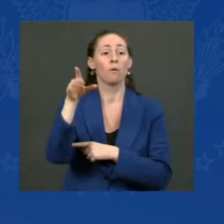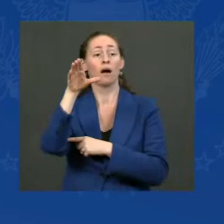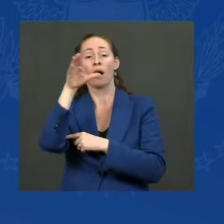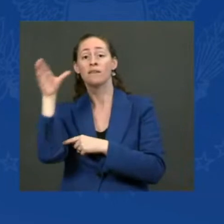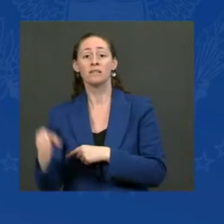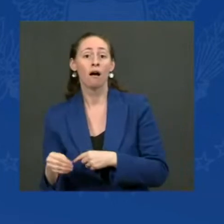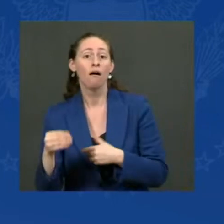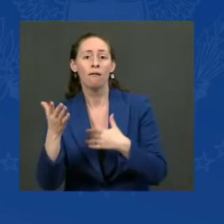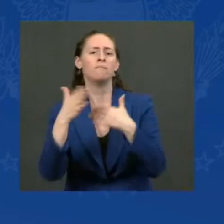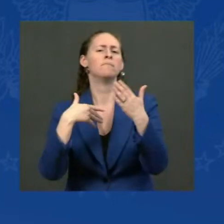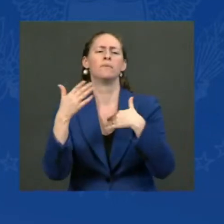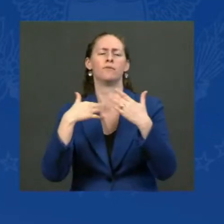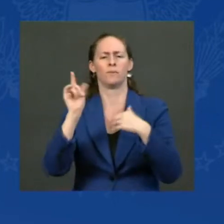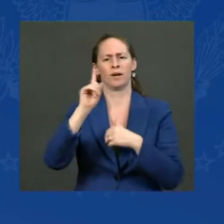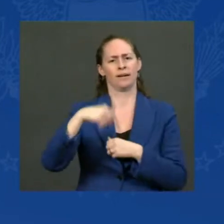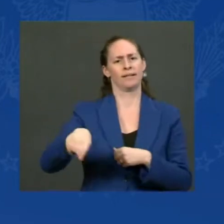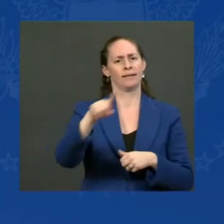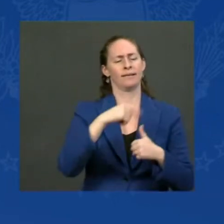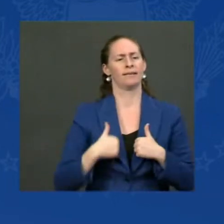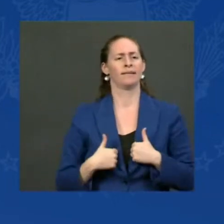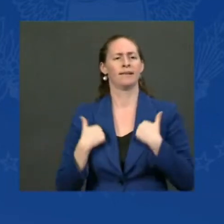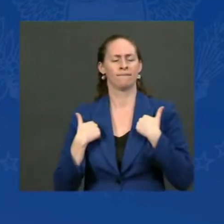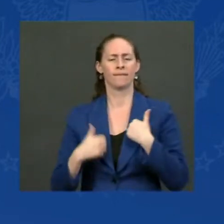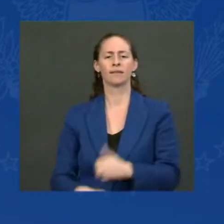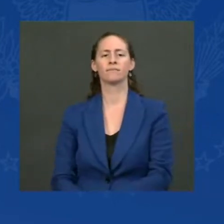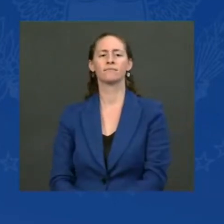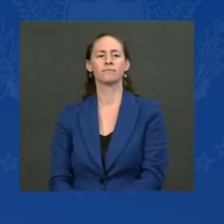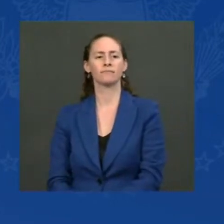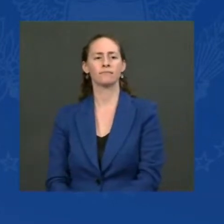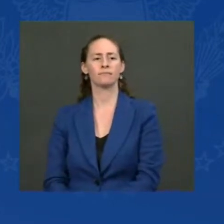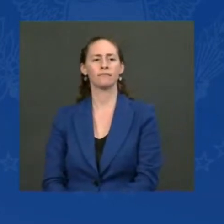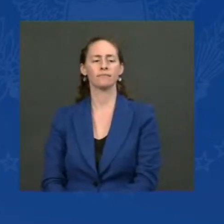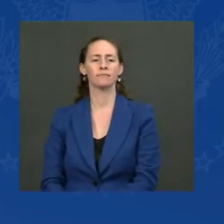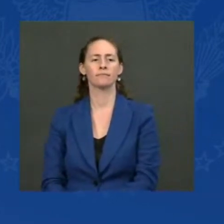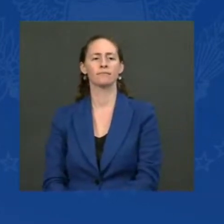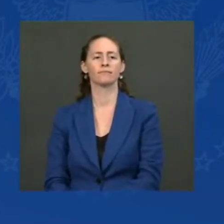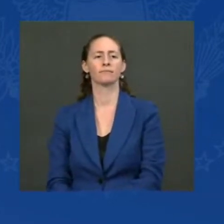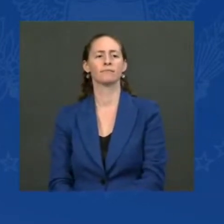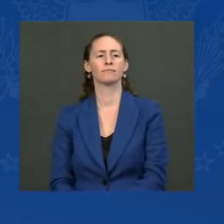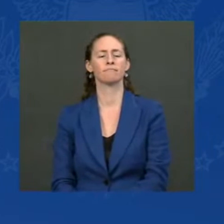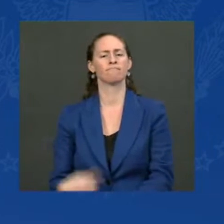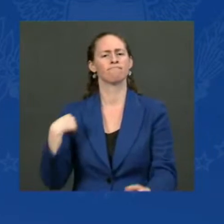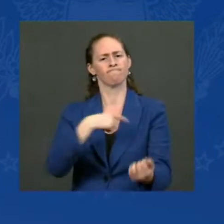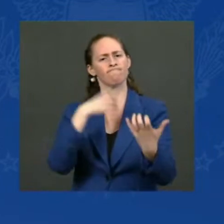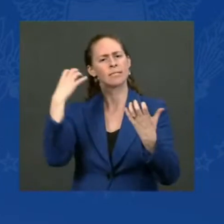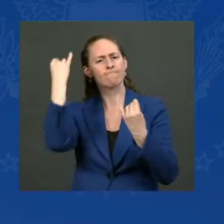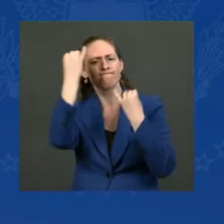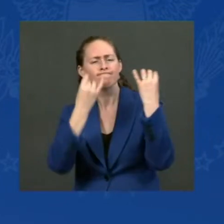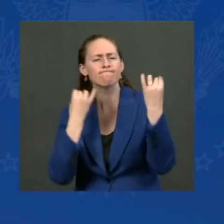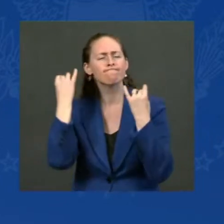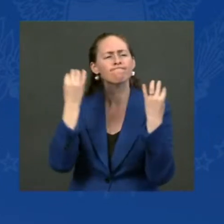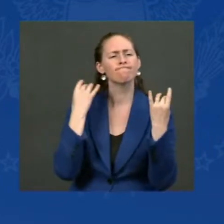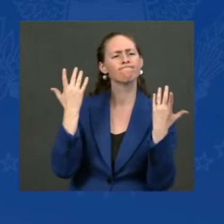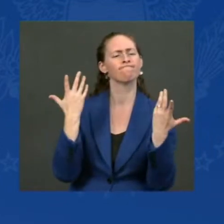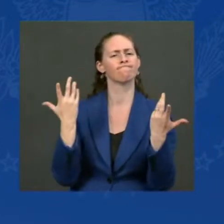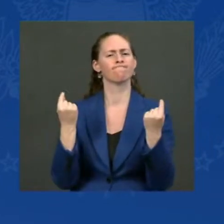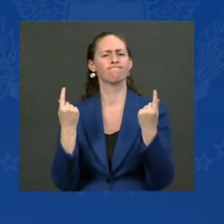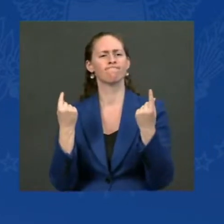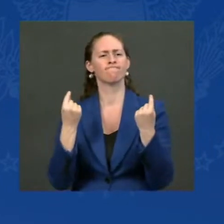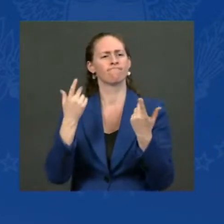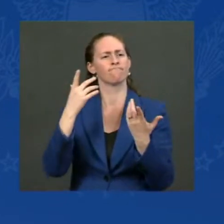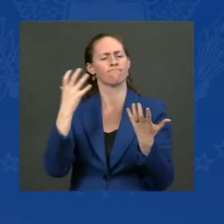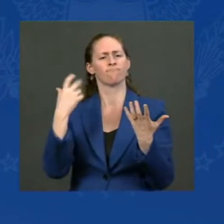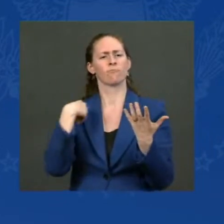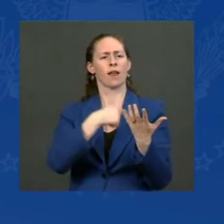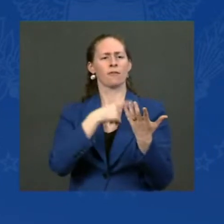As we steer our nations toward this inflection point and work to meet today's fast-moving, cross-cutting challenges, let me